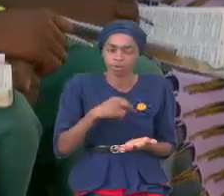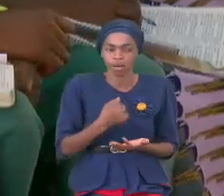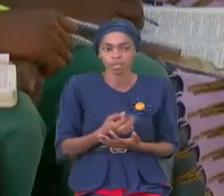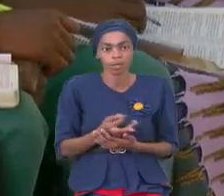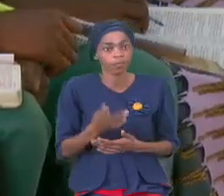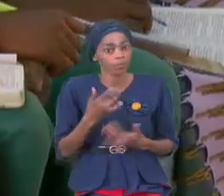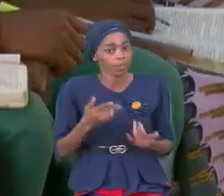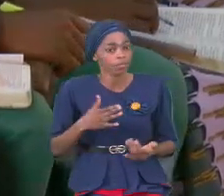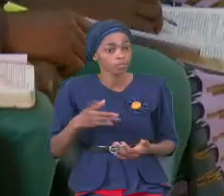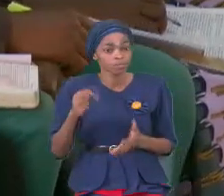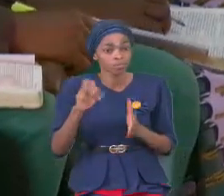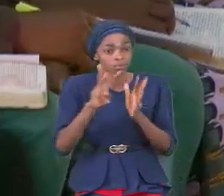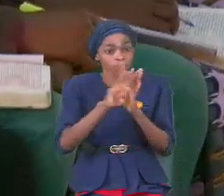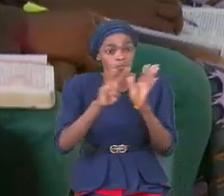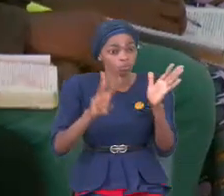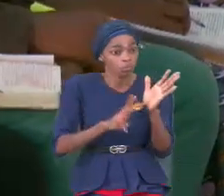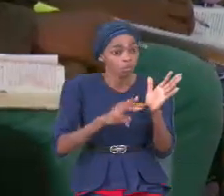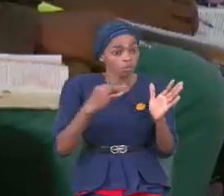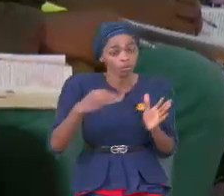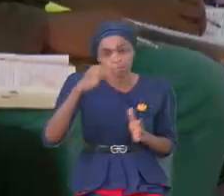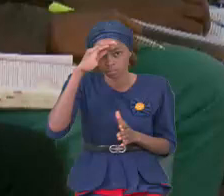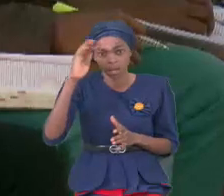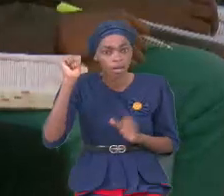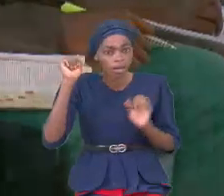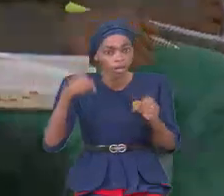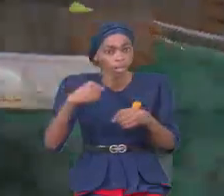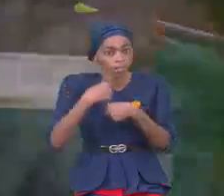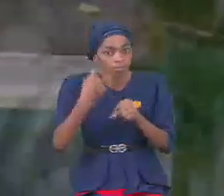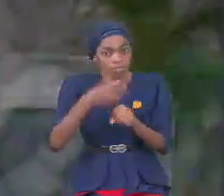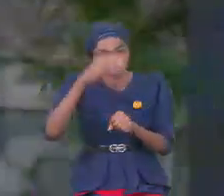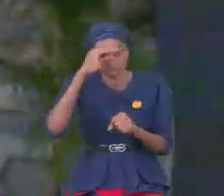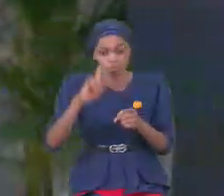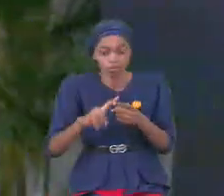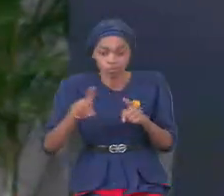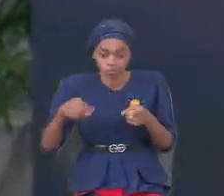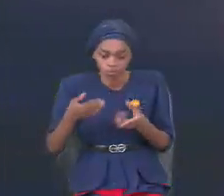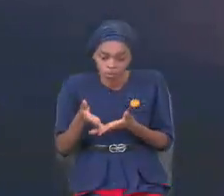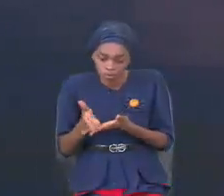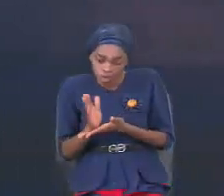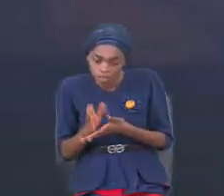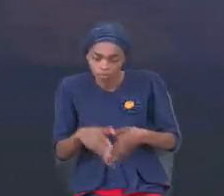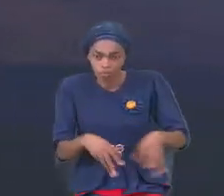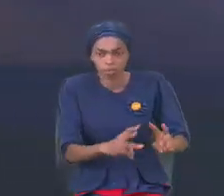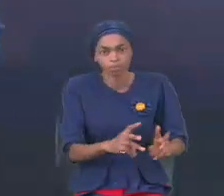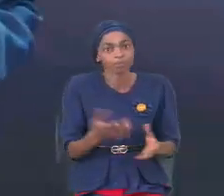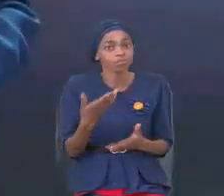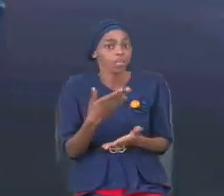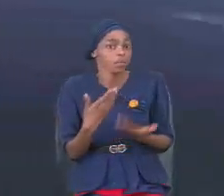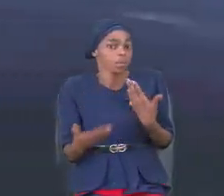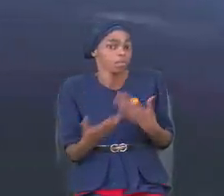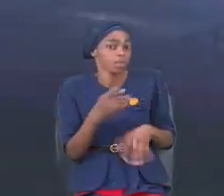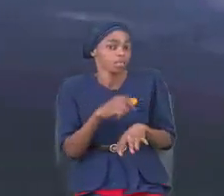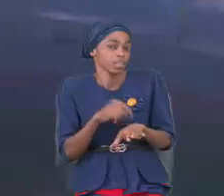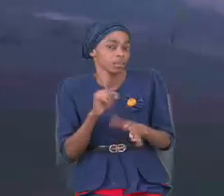him to go the right direction. There are times when a wheel